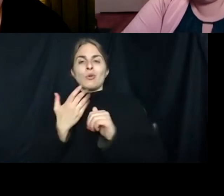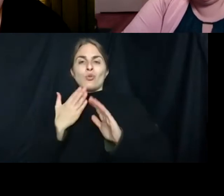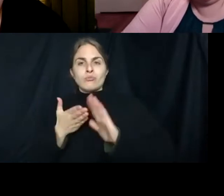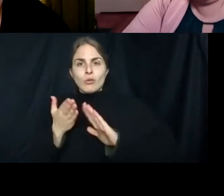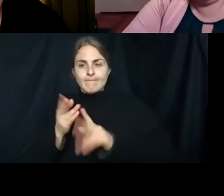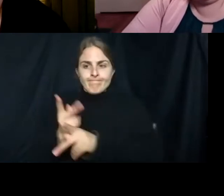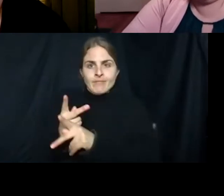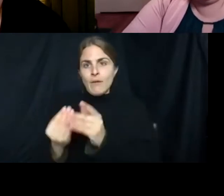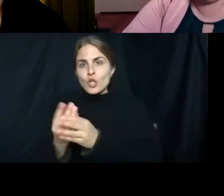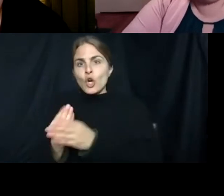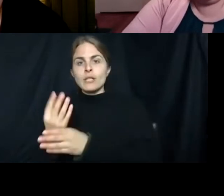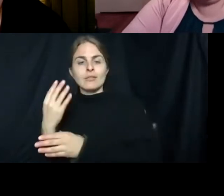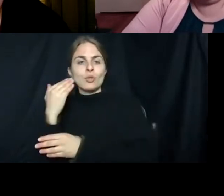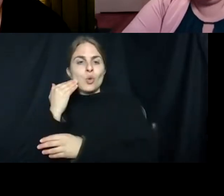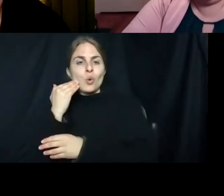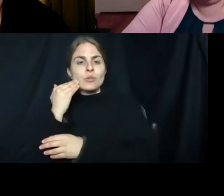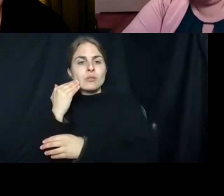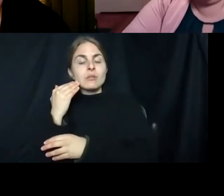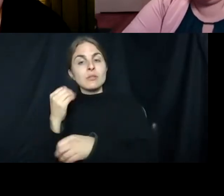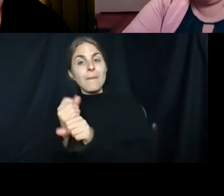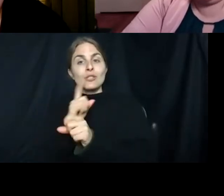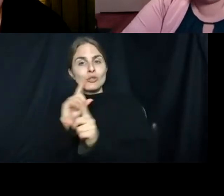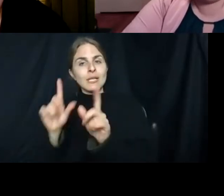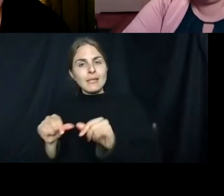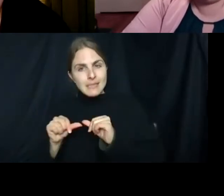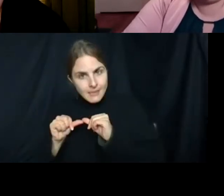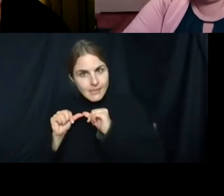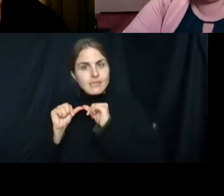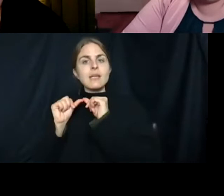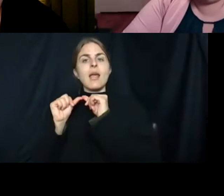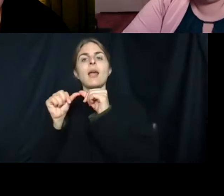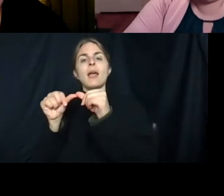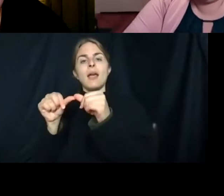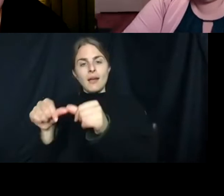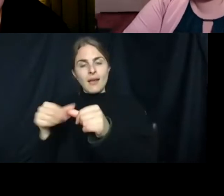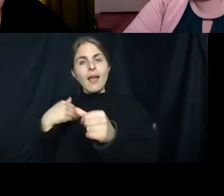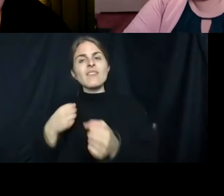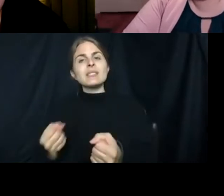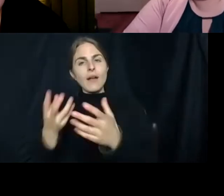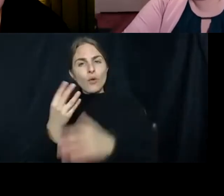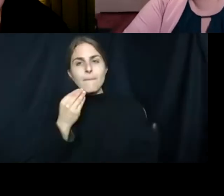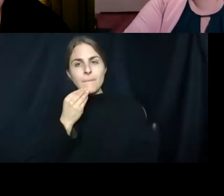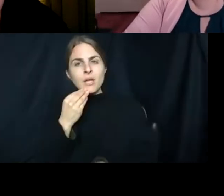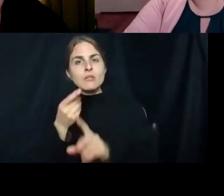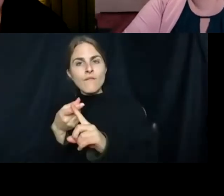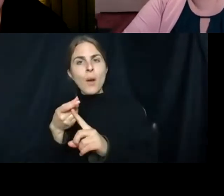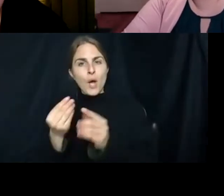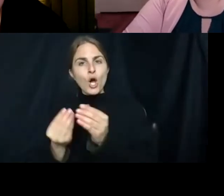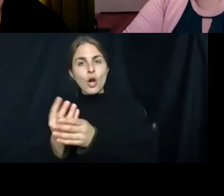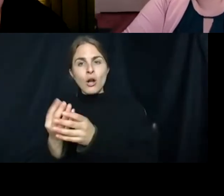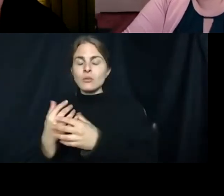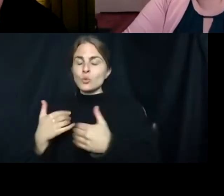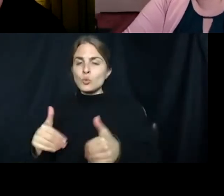knows that in order to be able to sustain and have several meals from a garden, that's like a lot of